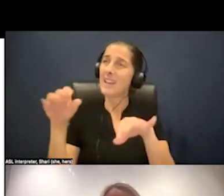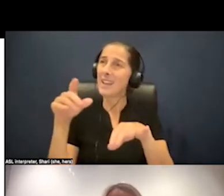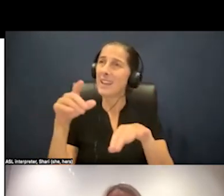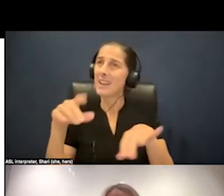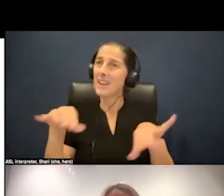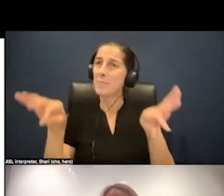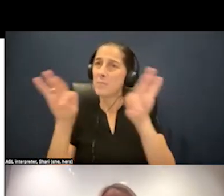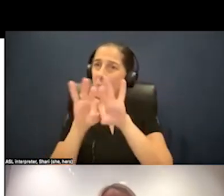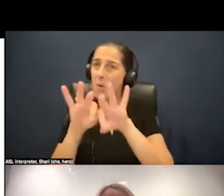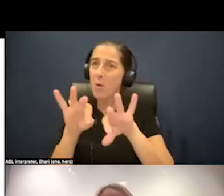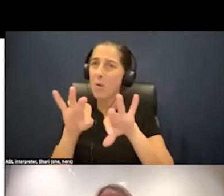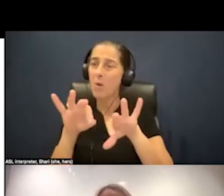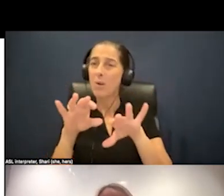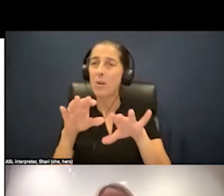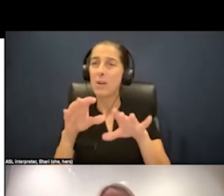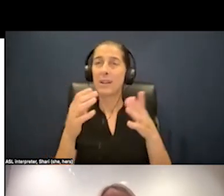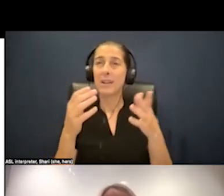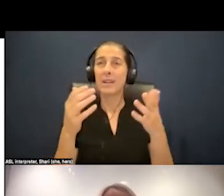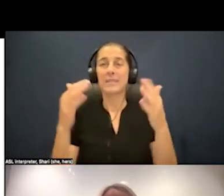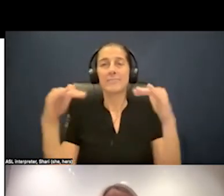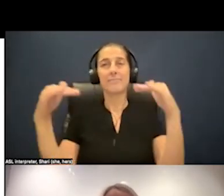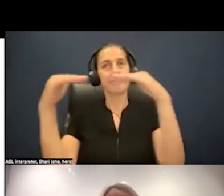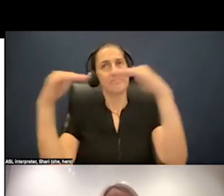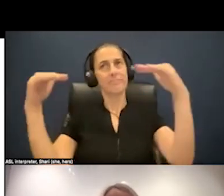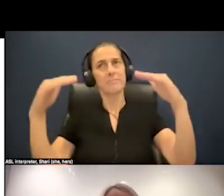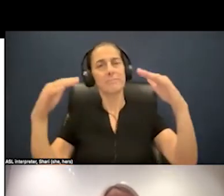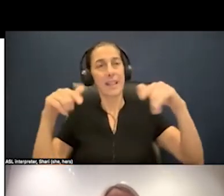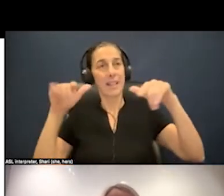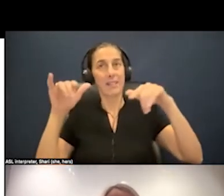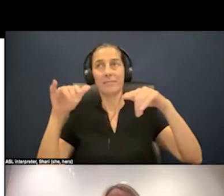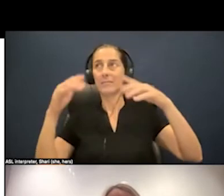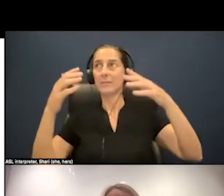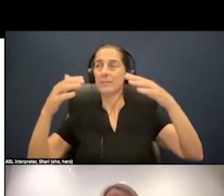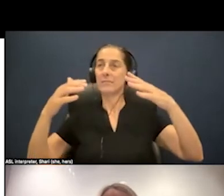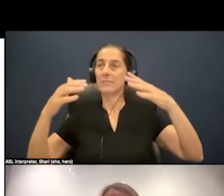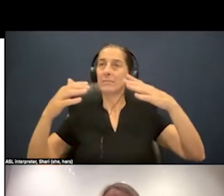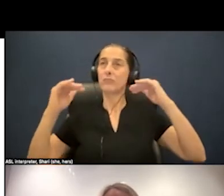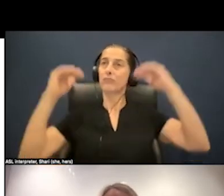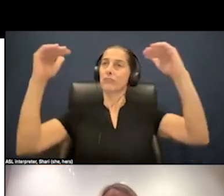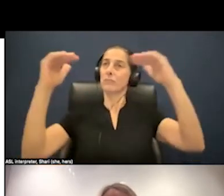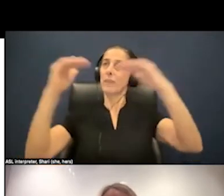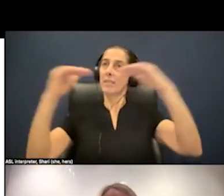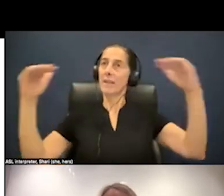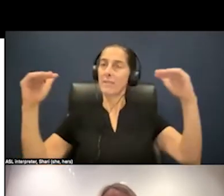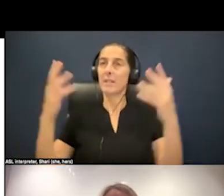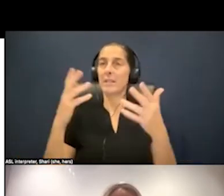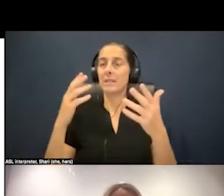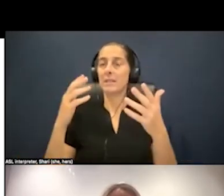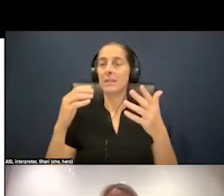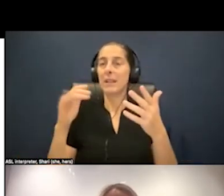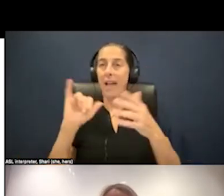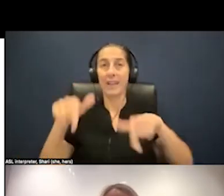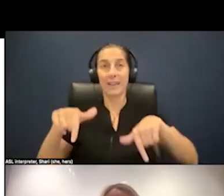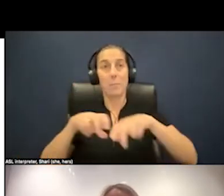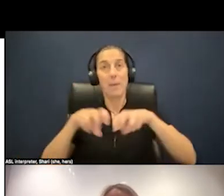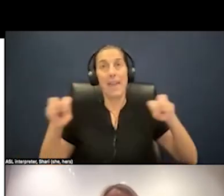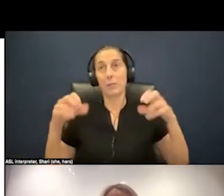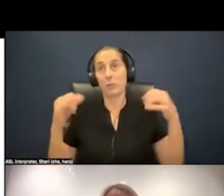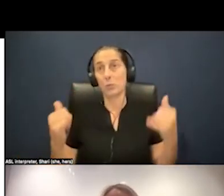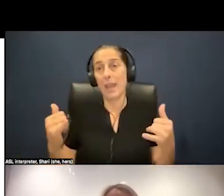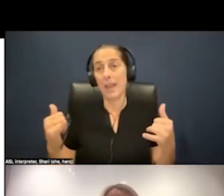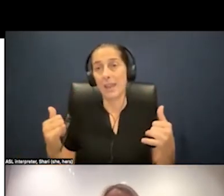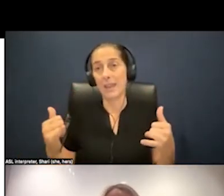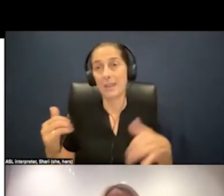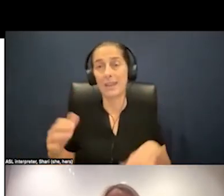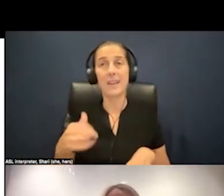talent of the folks that we've had in our panels today. But talking to them about, I can teach you up and down